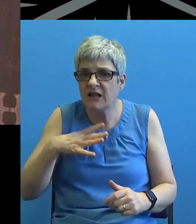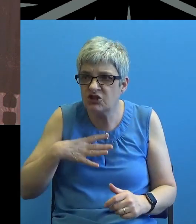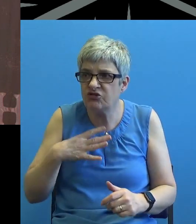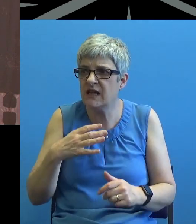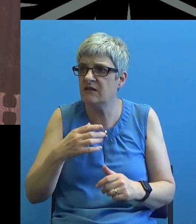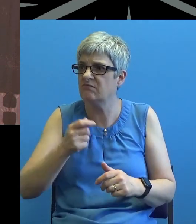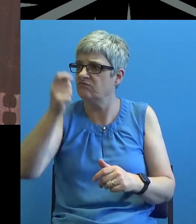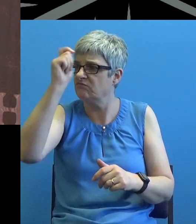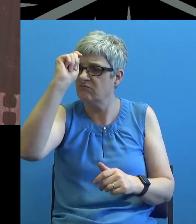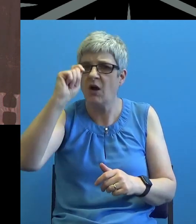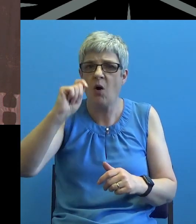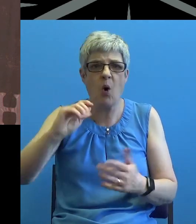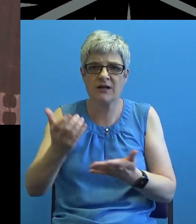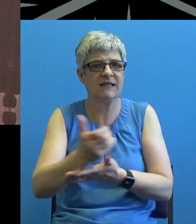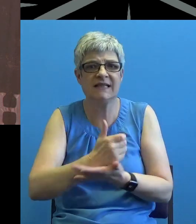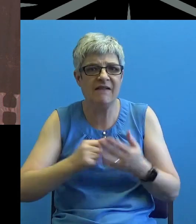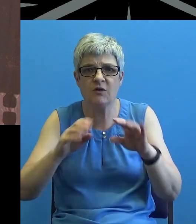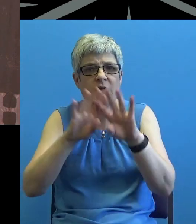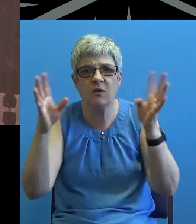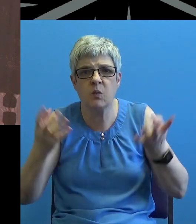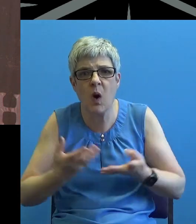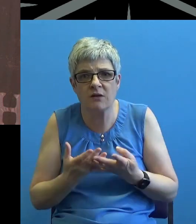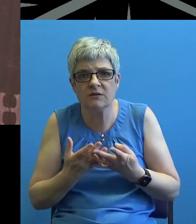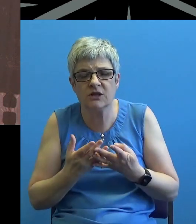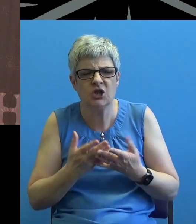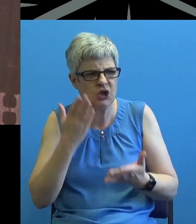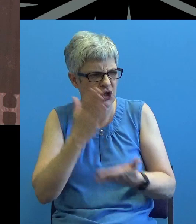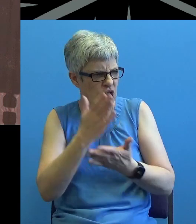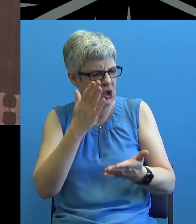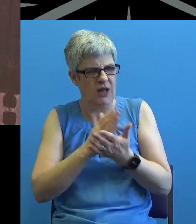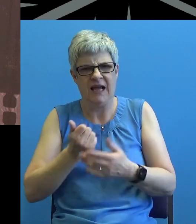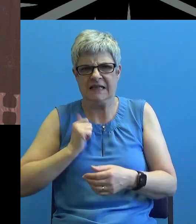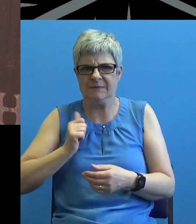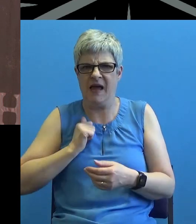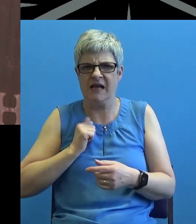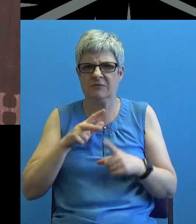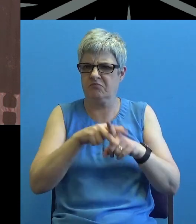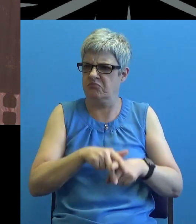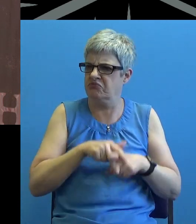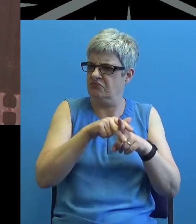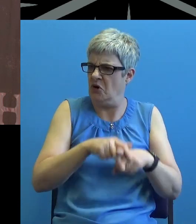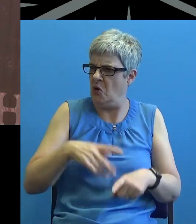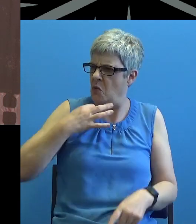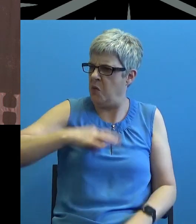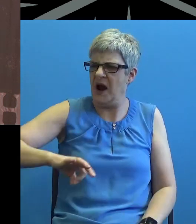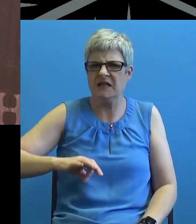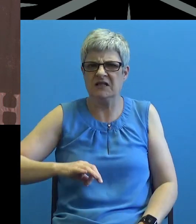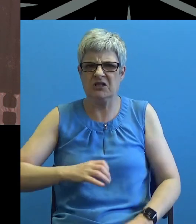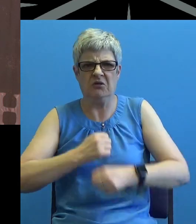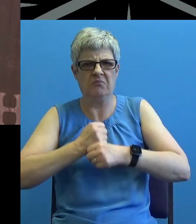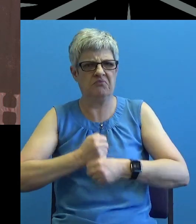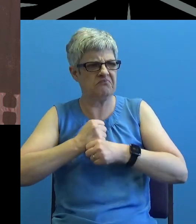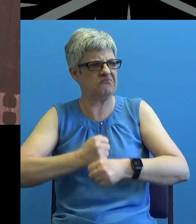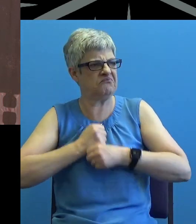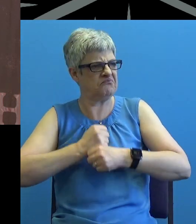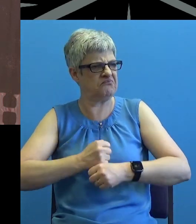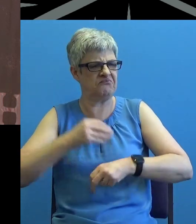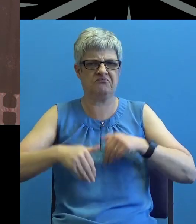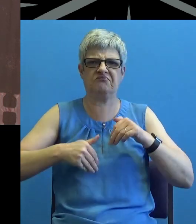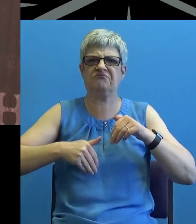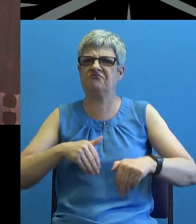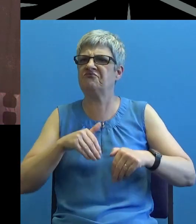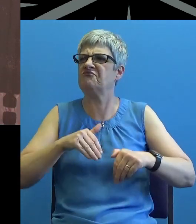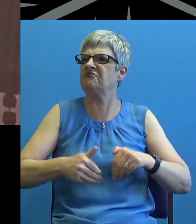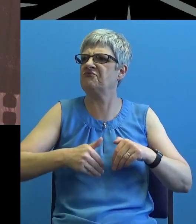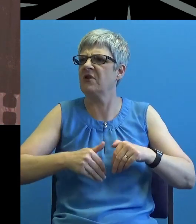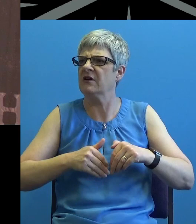proposed savior of the world would surely be expected to ride in on a big white stallion, an animal